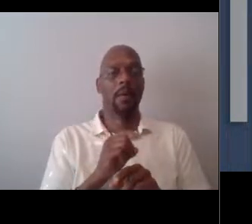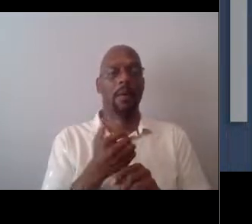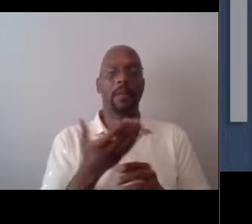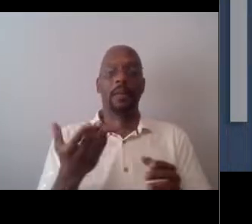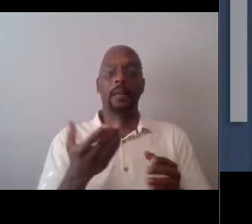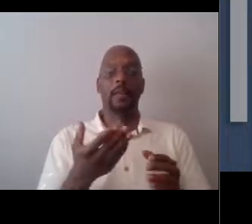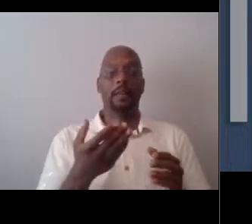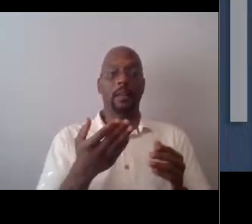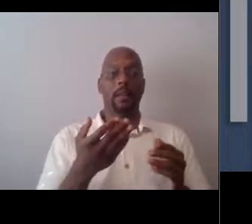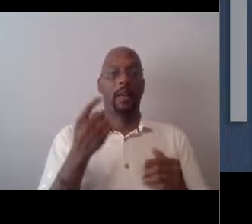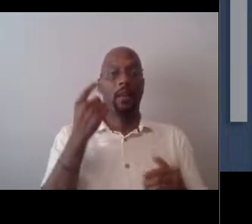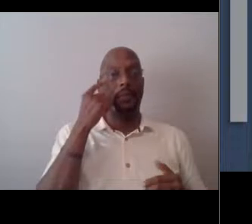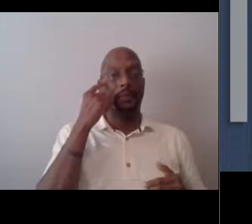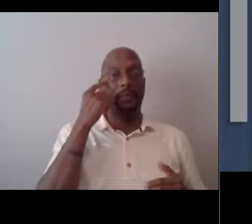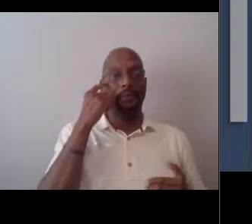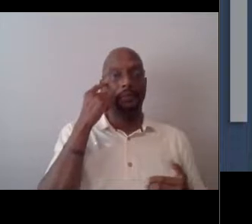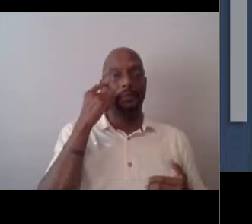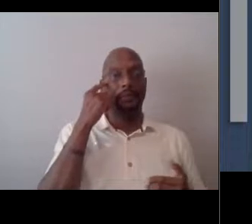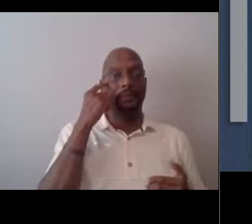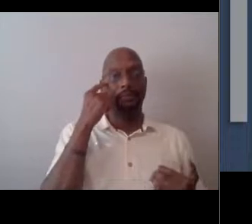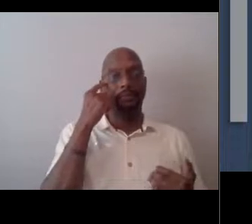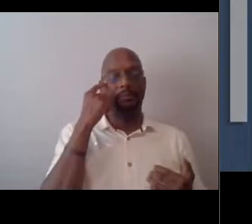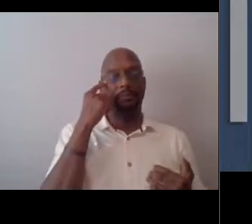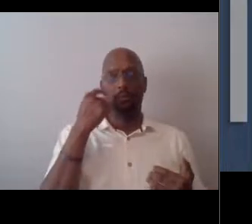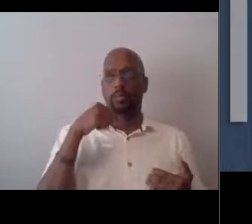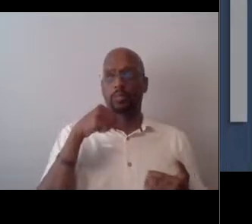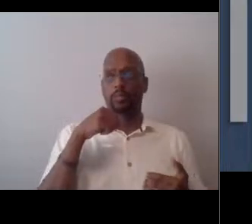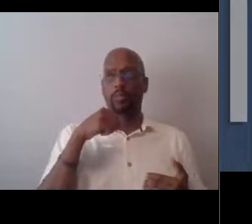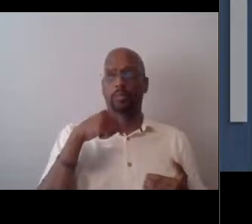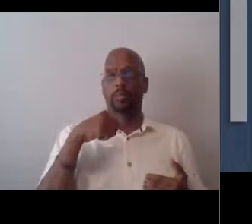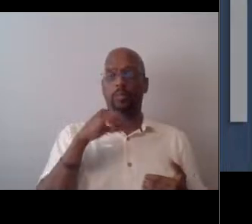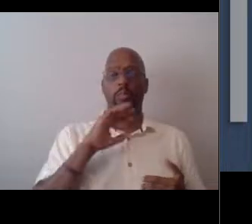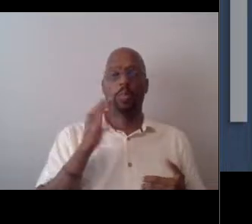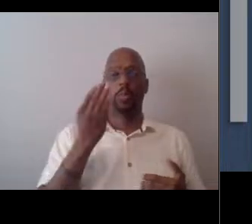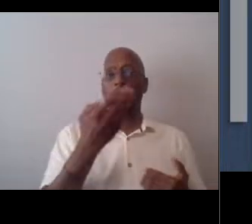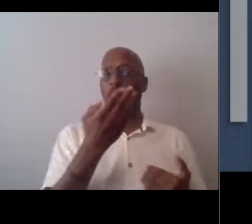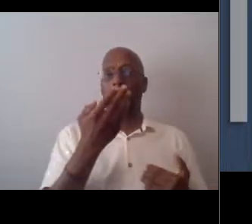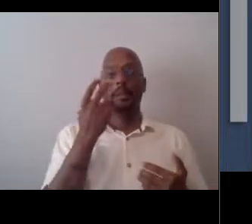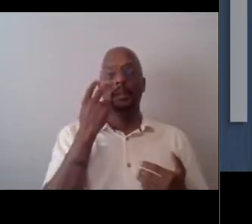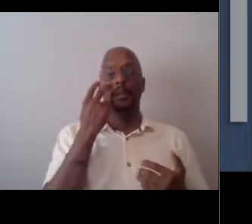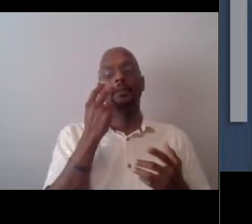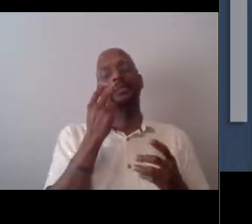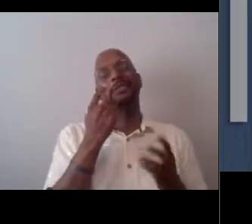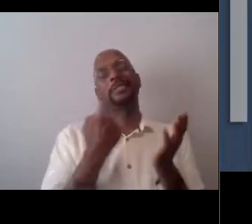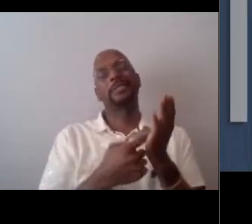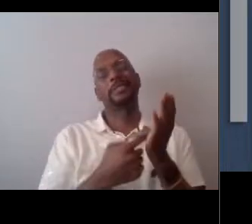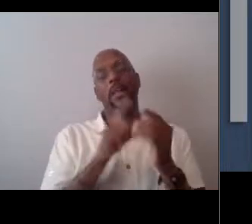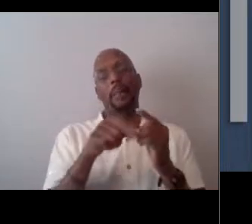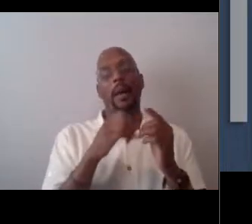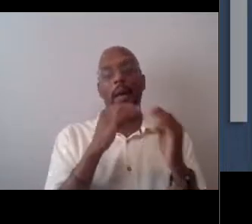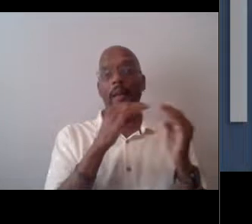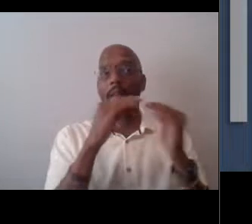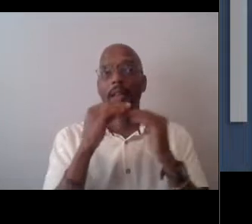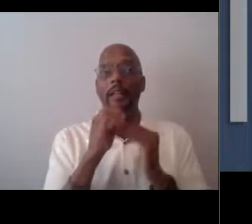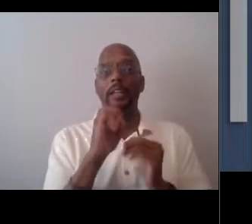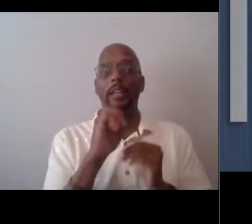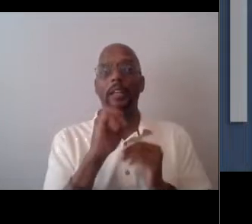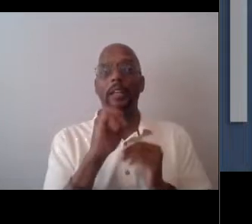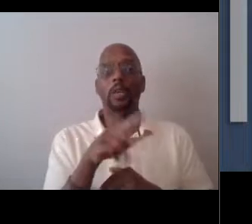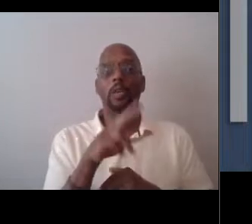think we've all seen as we get into these conversations about equity and similar things is the importance